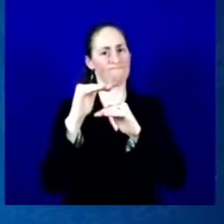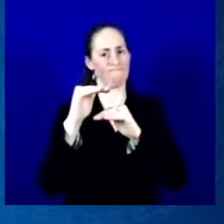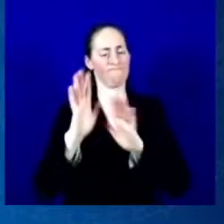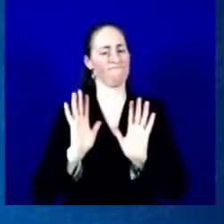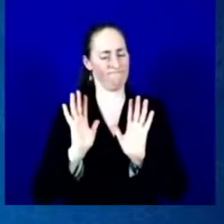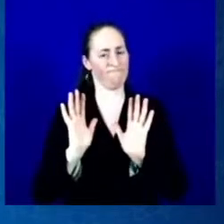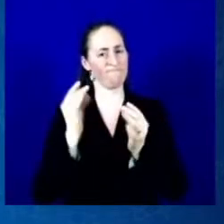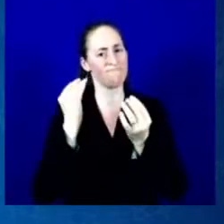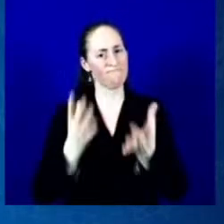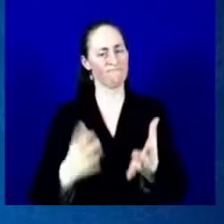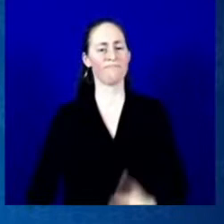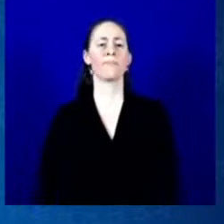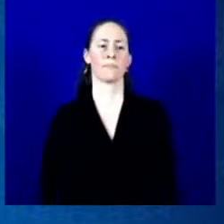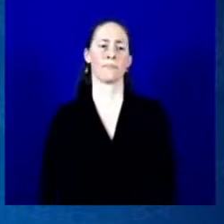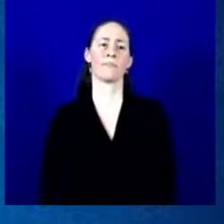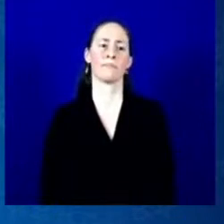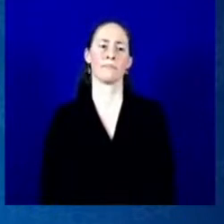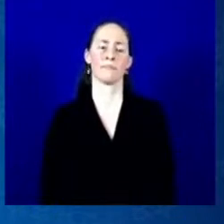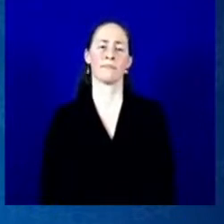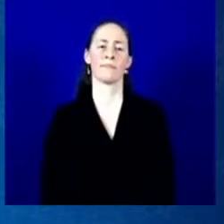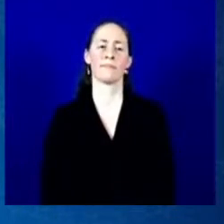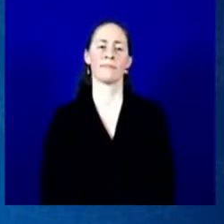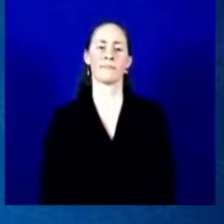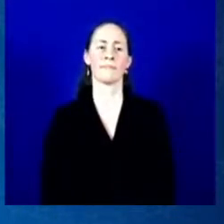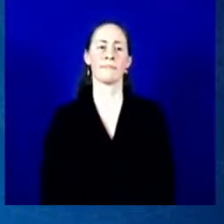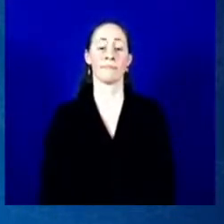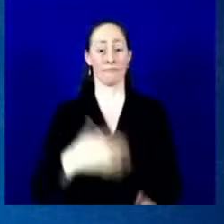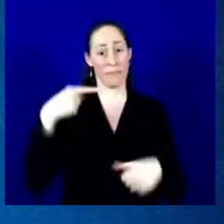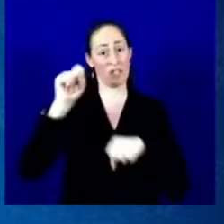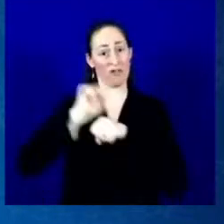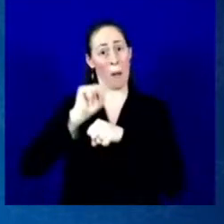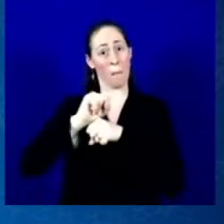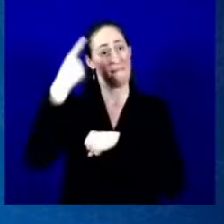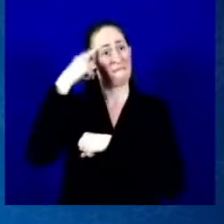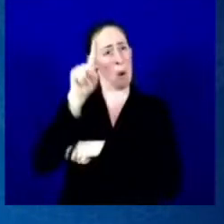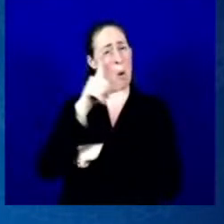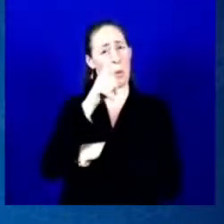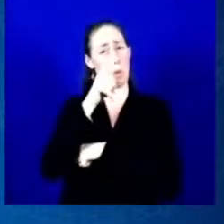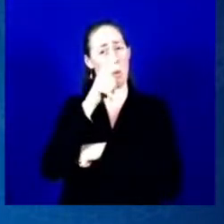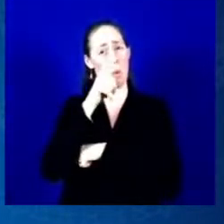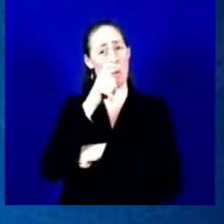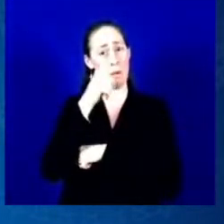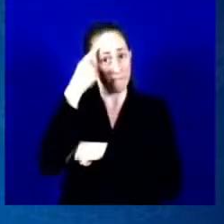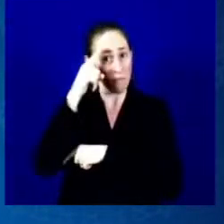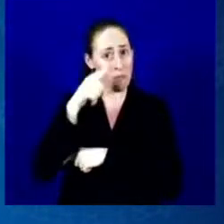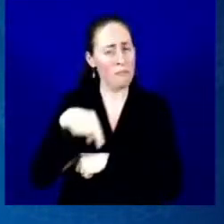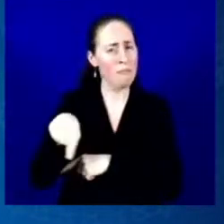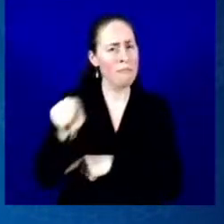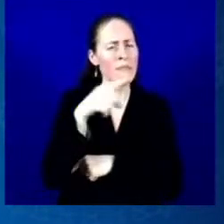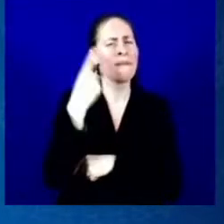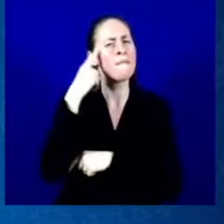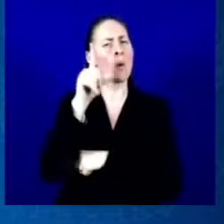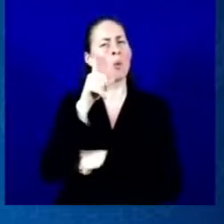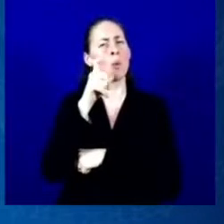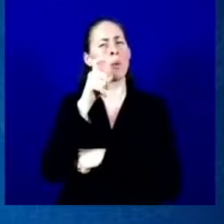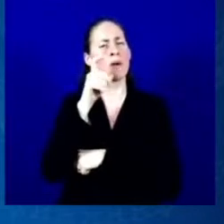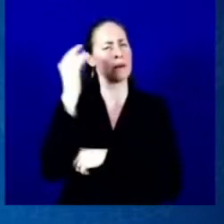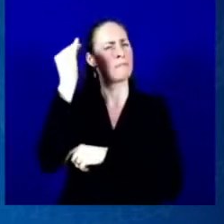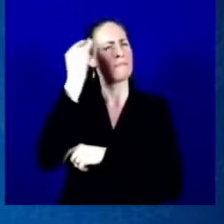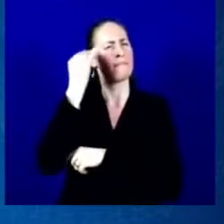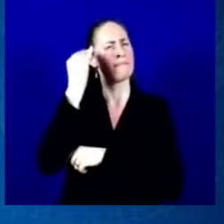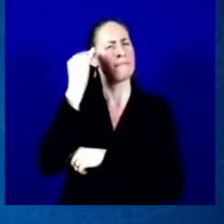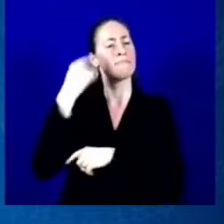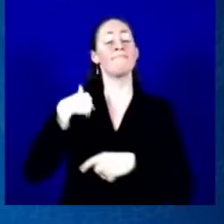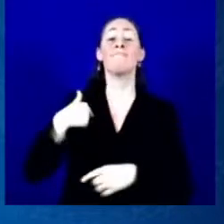So many of you, so many of the folks I grew up with, feel left behind, forgotten, in an economy that's